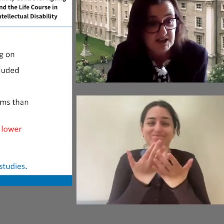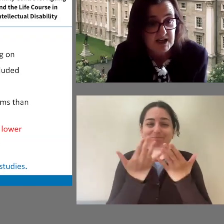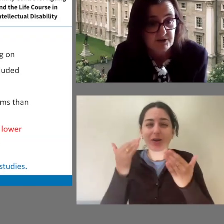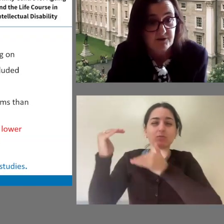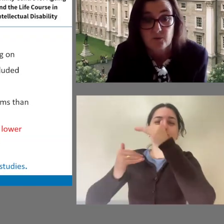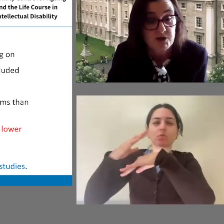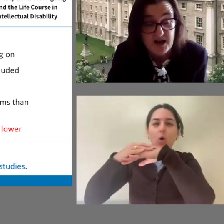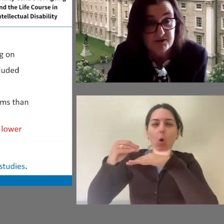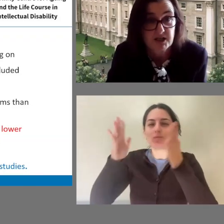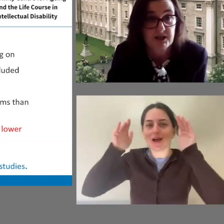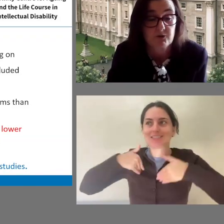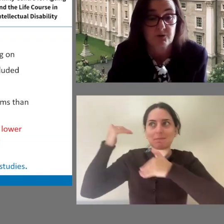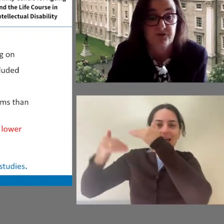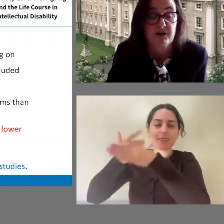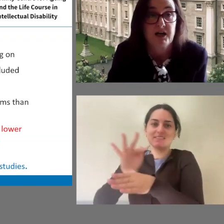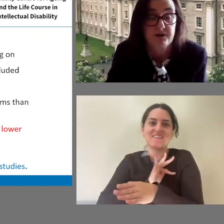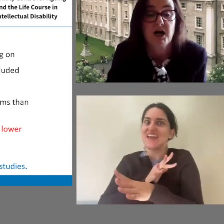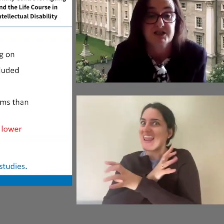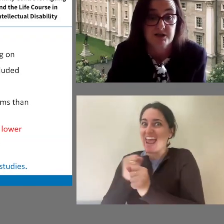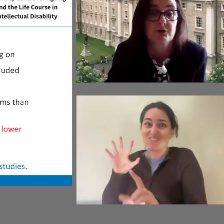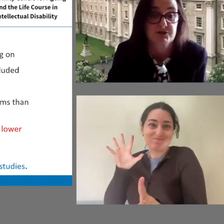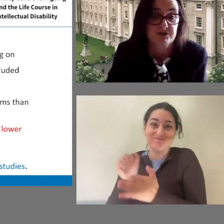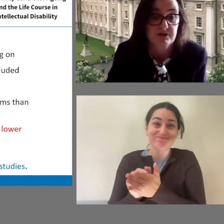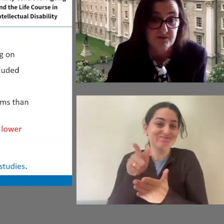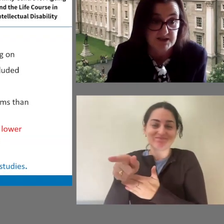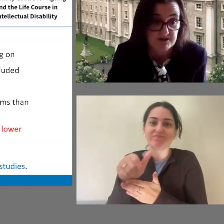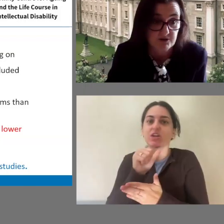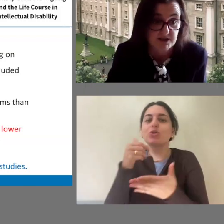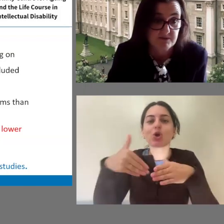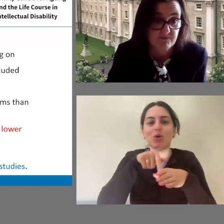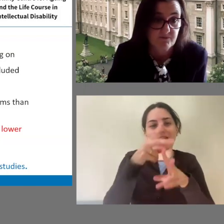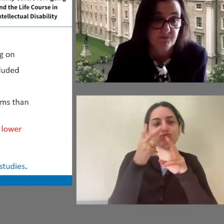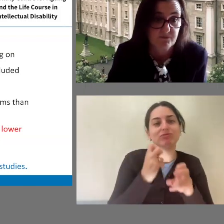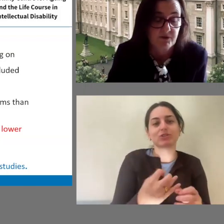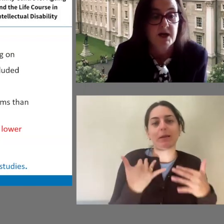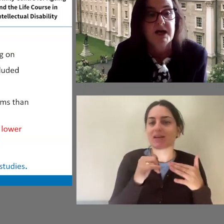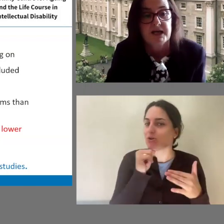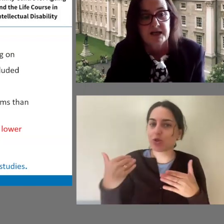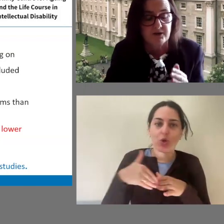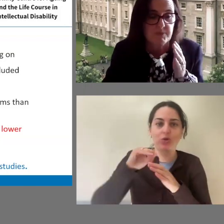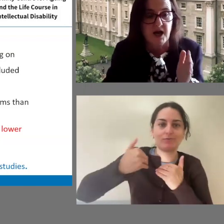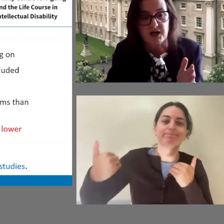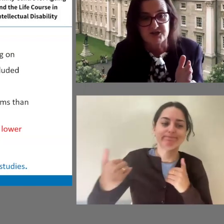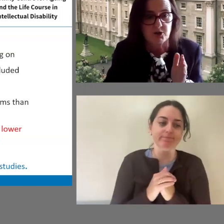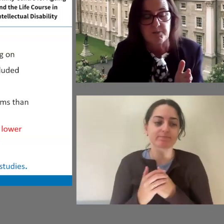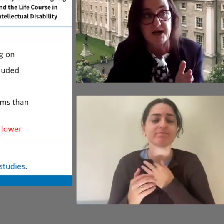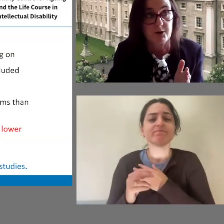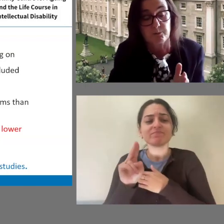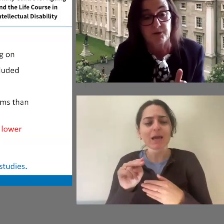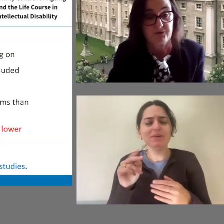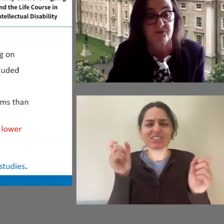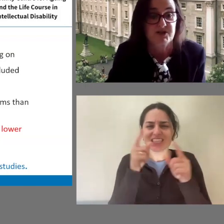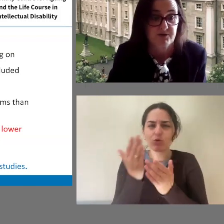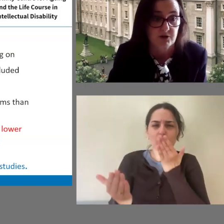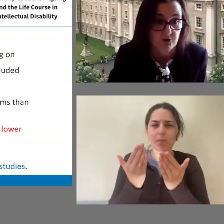older autistic adults were never diagnosed and are not included in these studies. It can be hard to